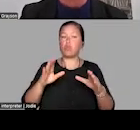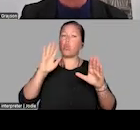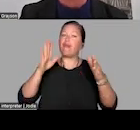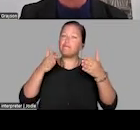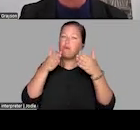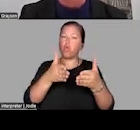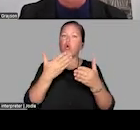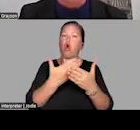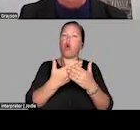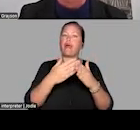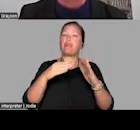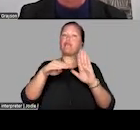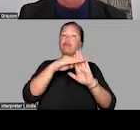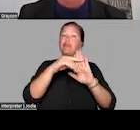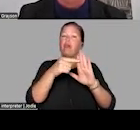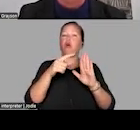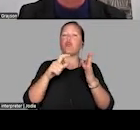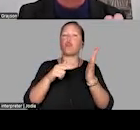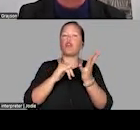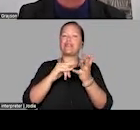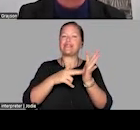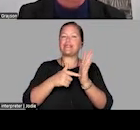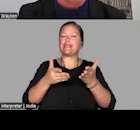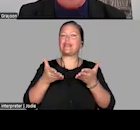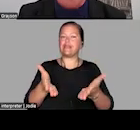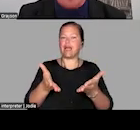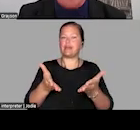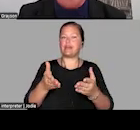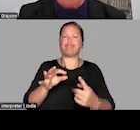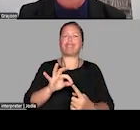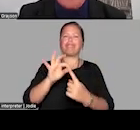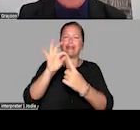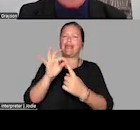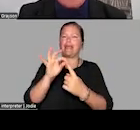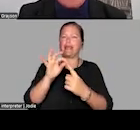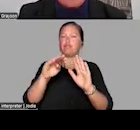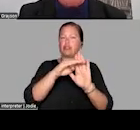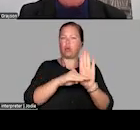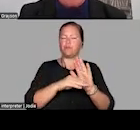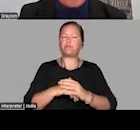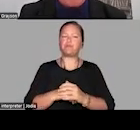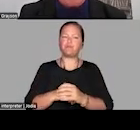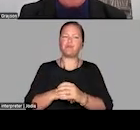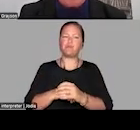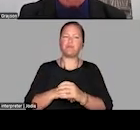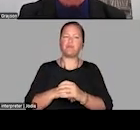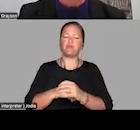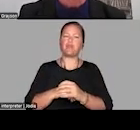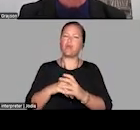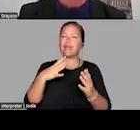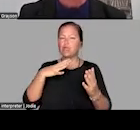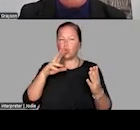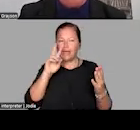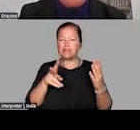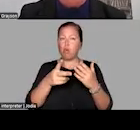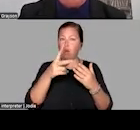on the principle of consent, one of those key principles I mentioned, exploring how it might be possible